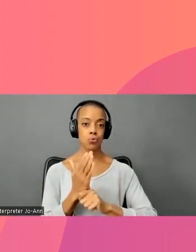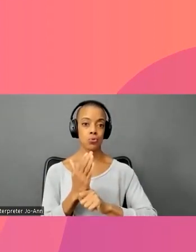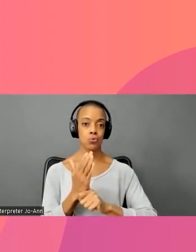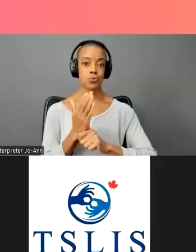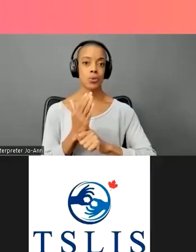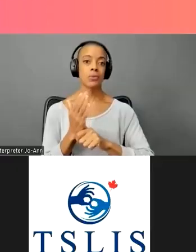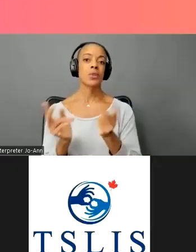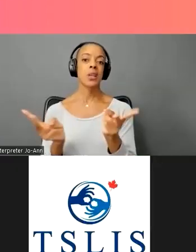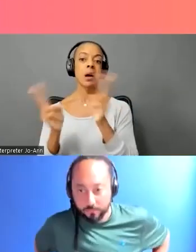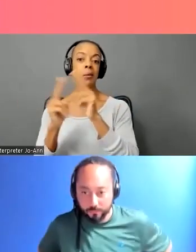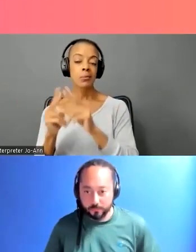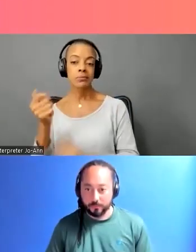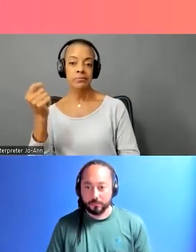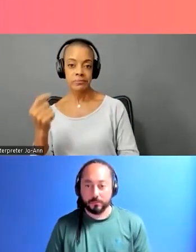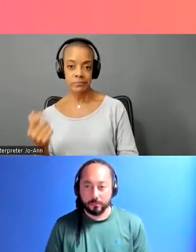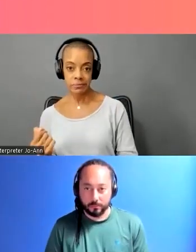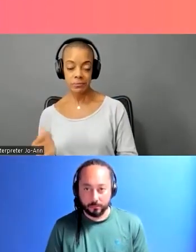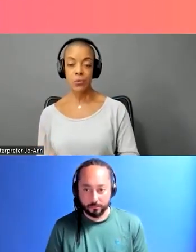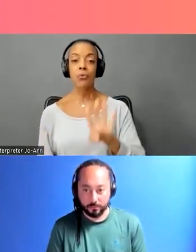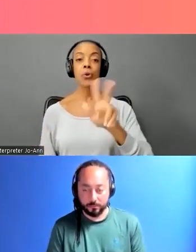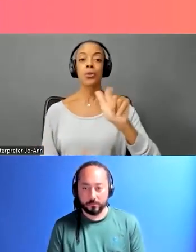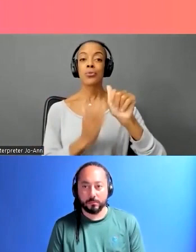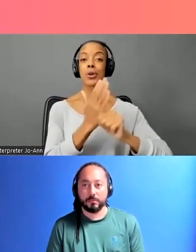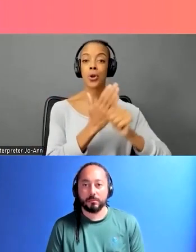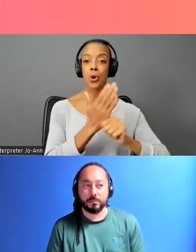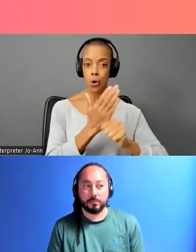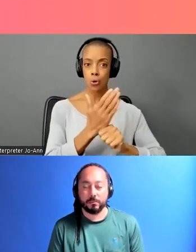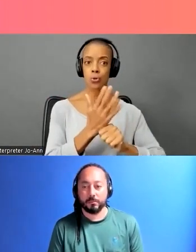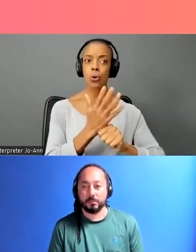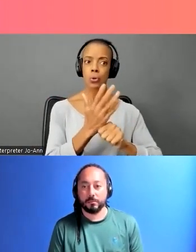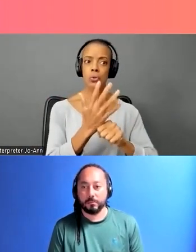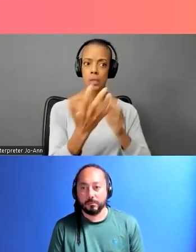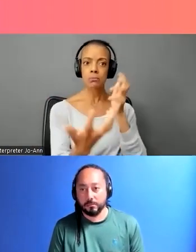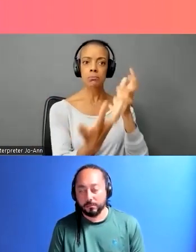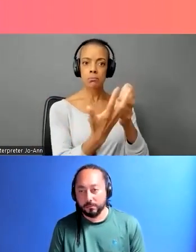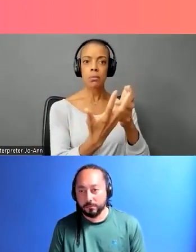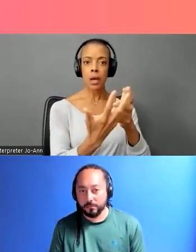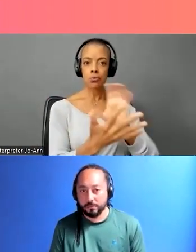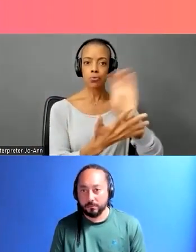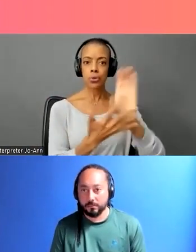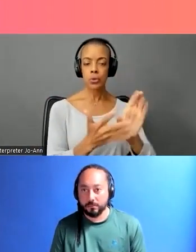duplicates. And 43 articles met the inclusion criteria for this review.